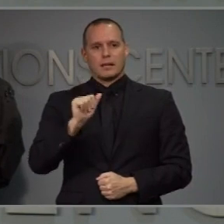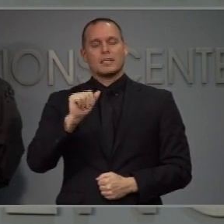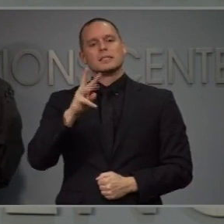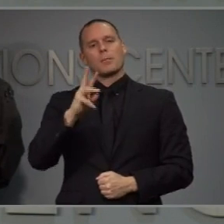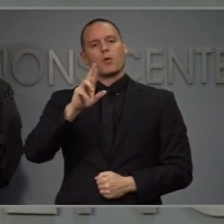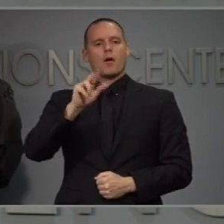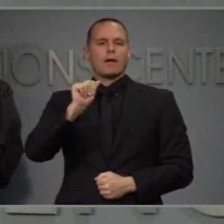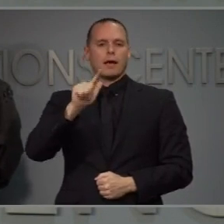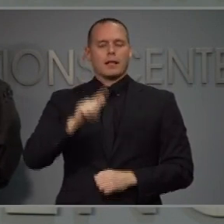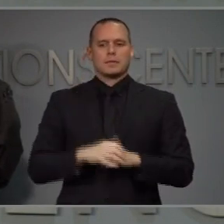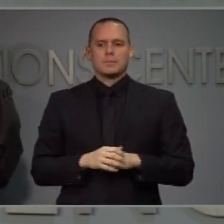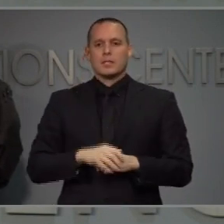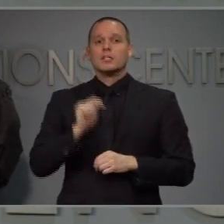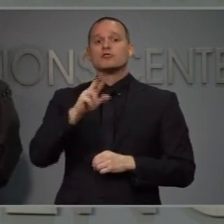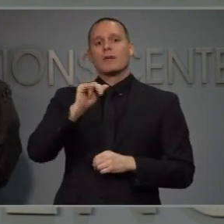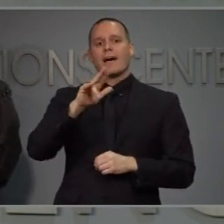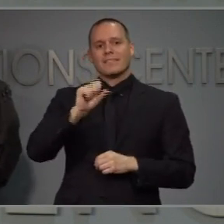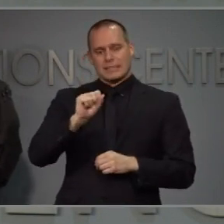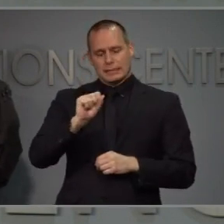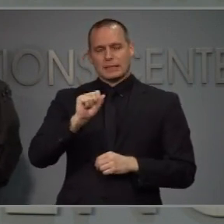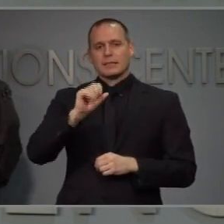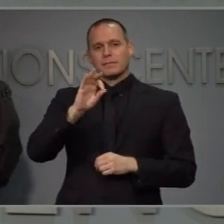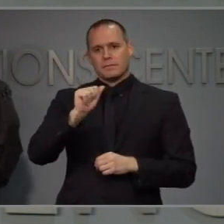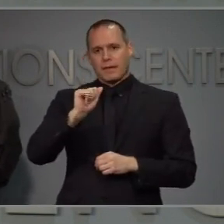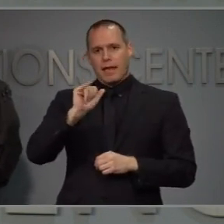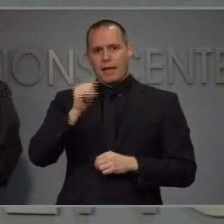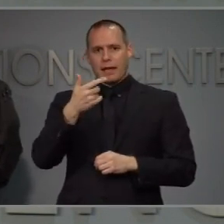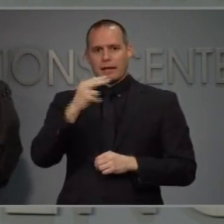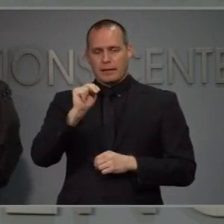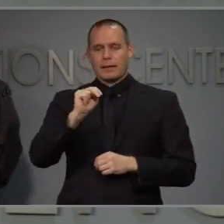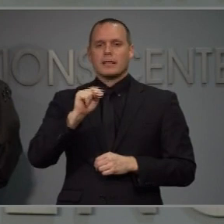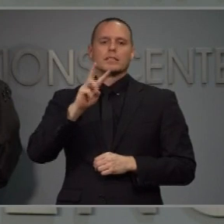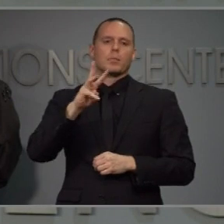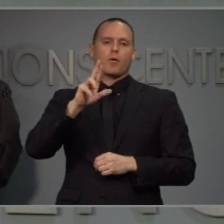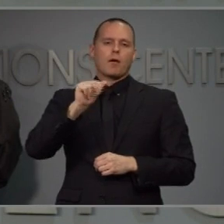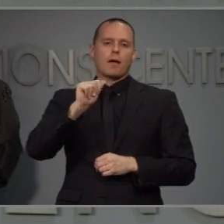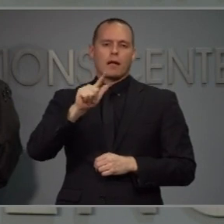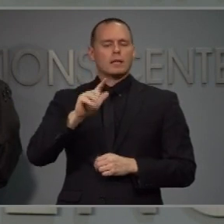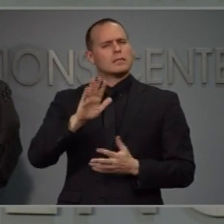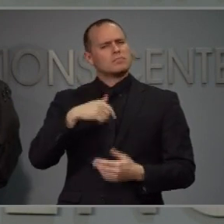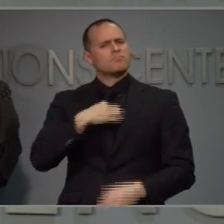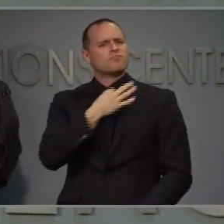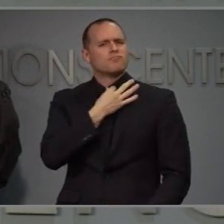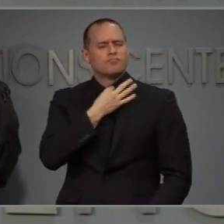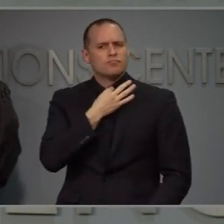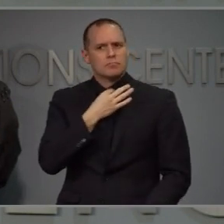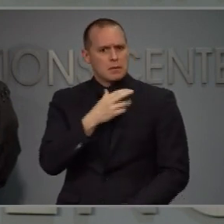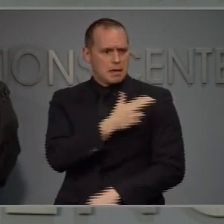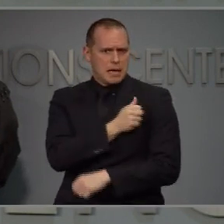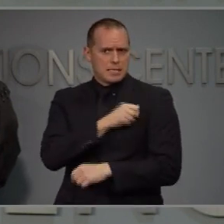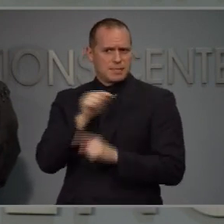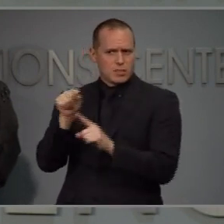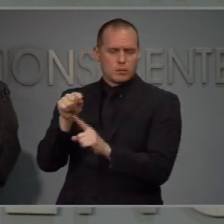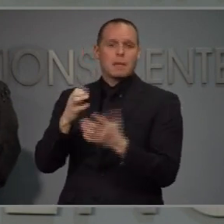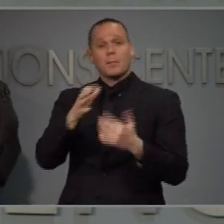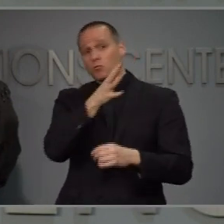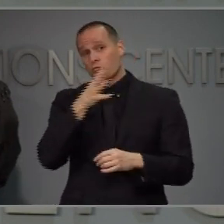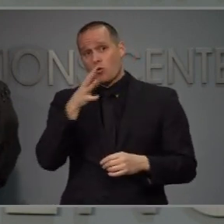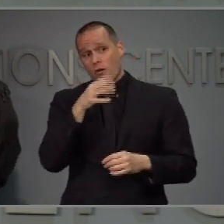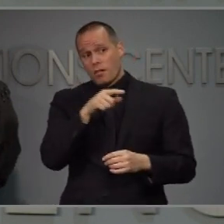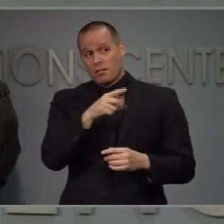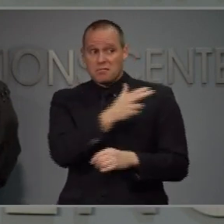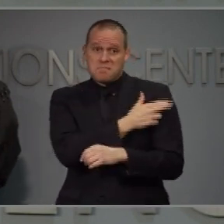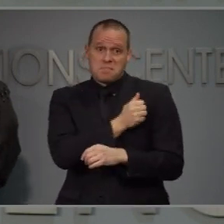Yes, thank you. Travis Fain at WRAL. What about allowing hospitals, particularly maybe rural hospitals,